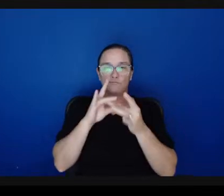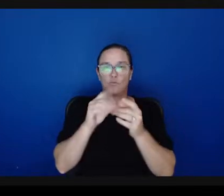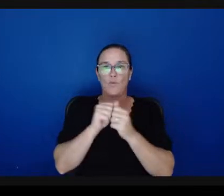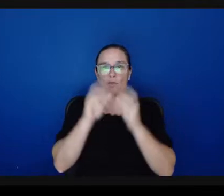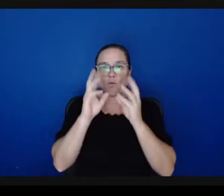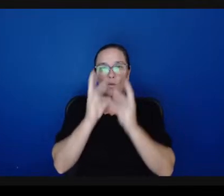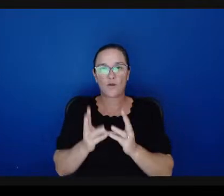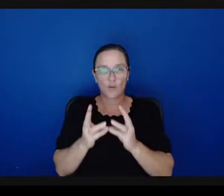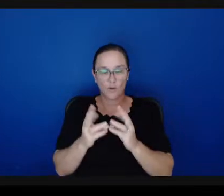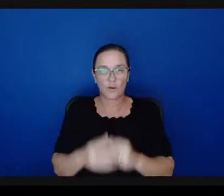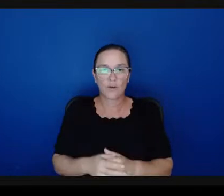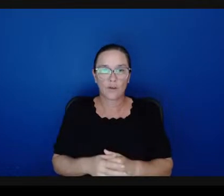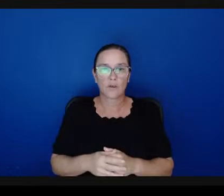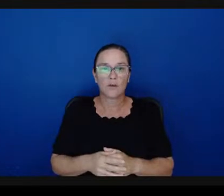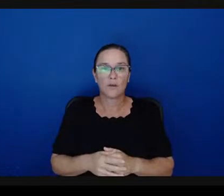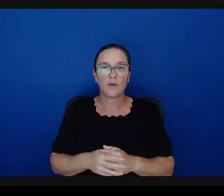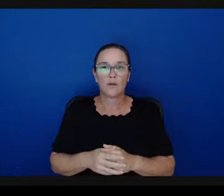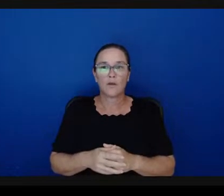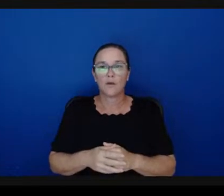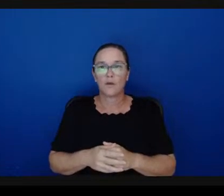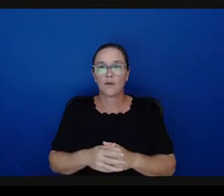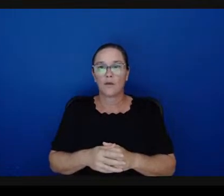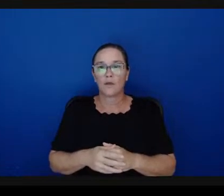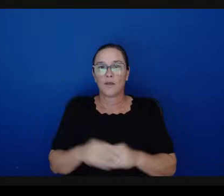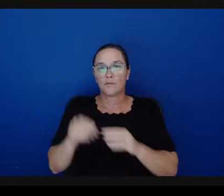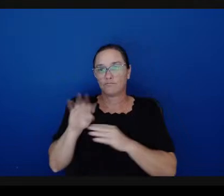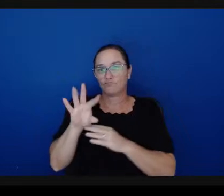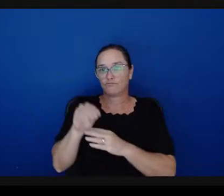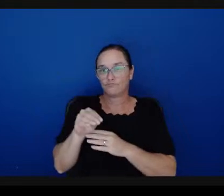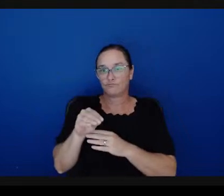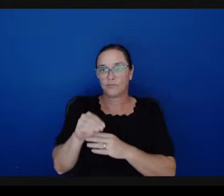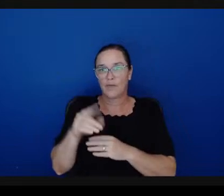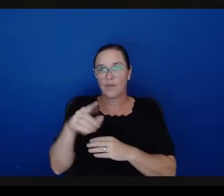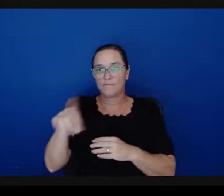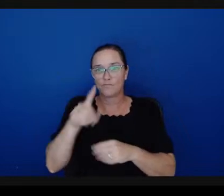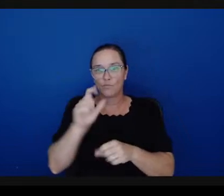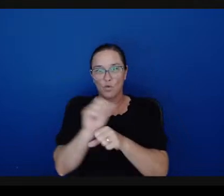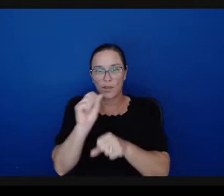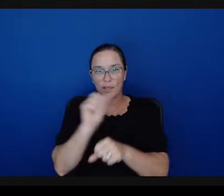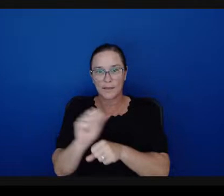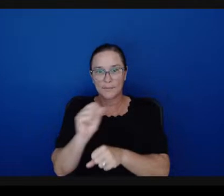detours. There's a shot I got of the boys working.